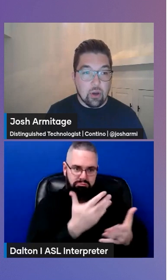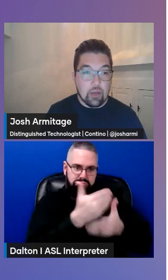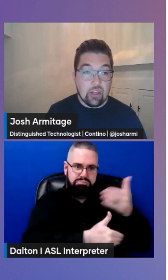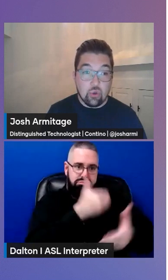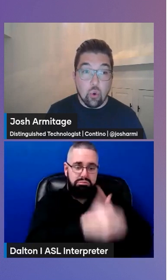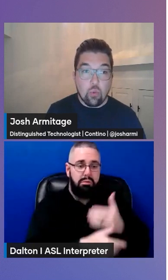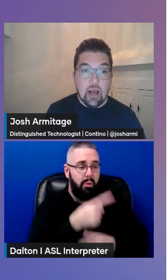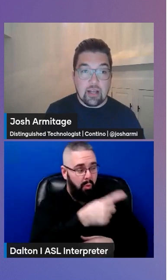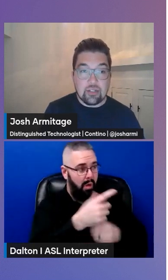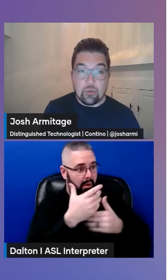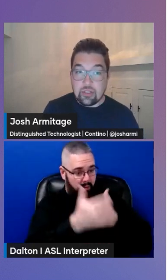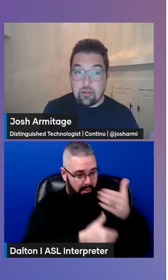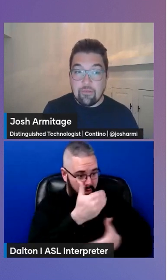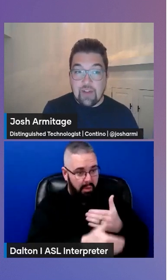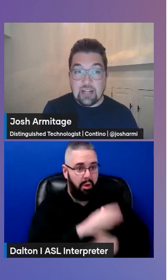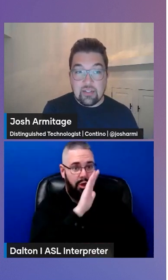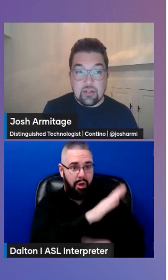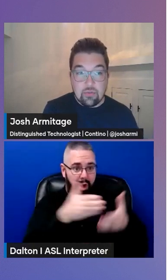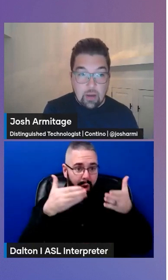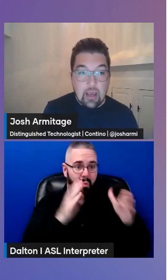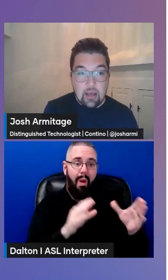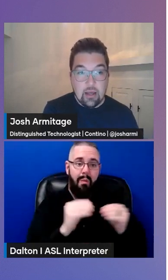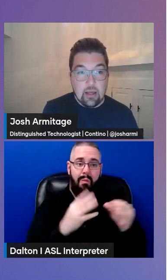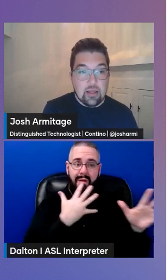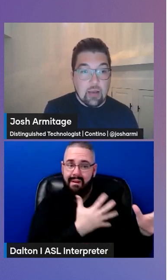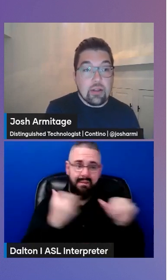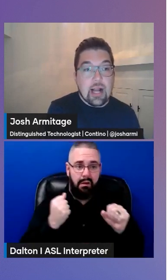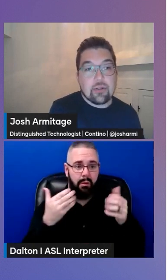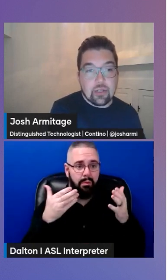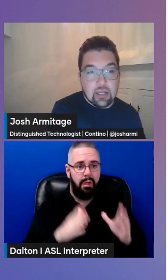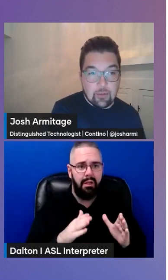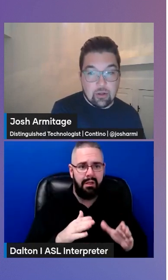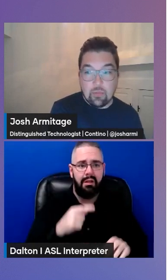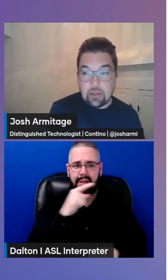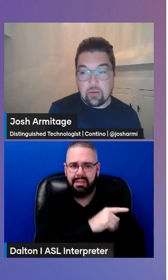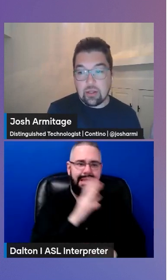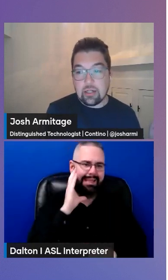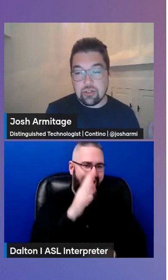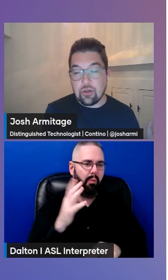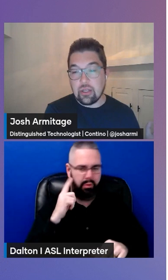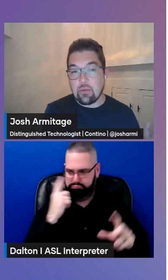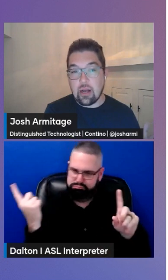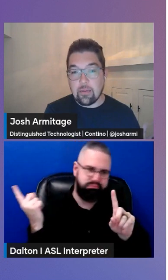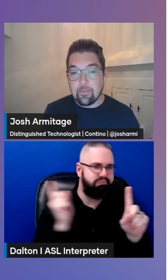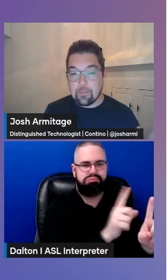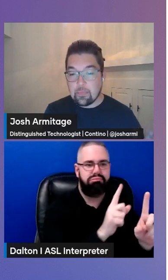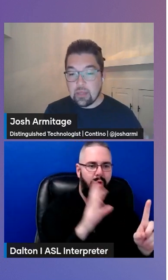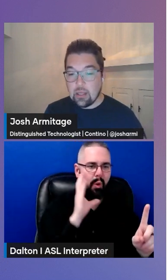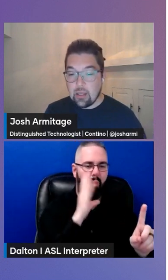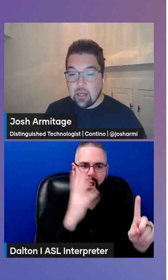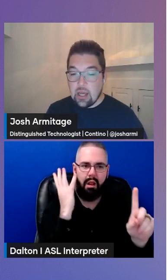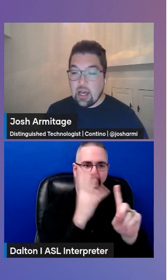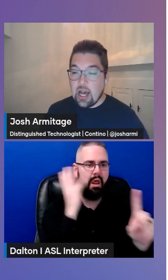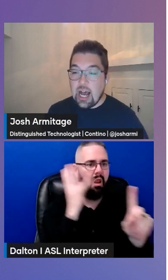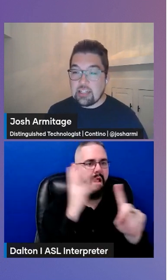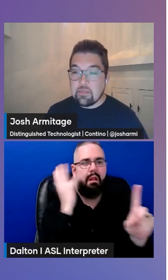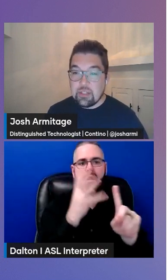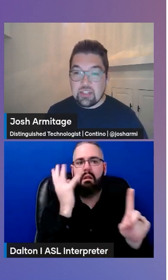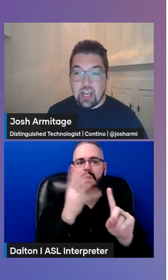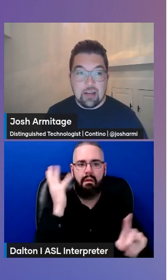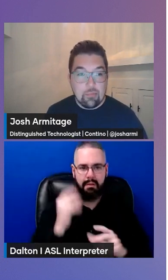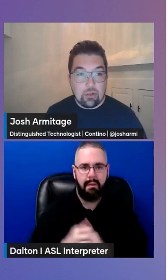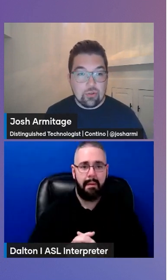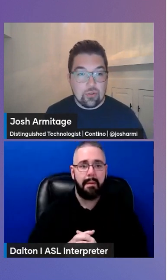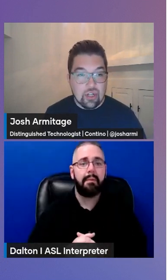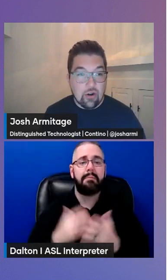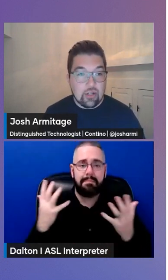so going your way is also the fastest way, they will naturally come along with you on that journey, right? As I've been